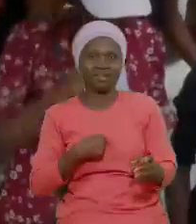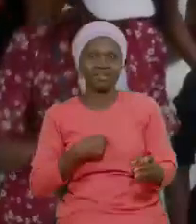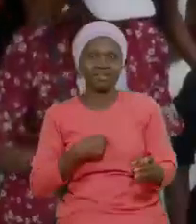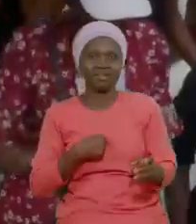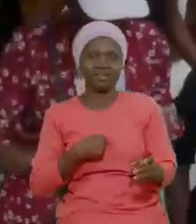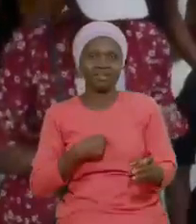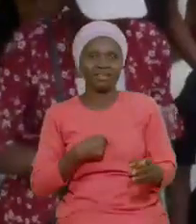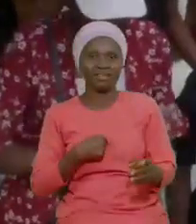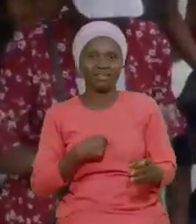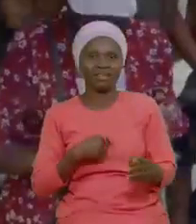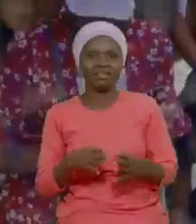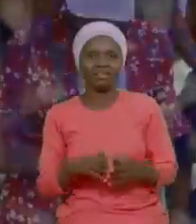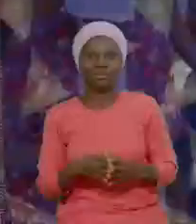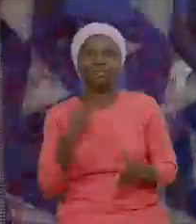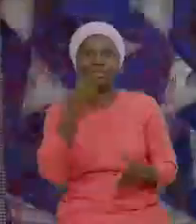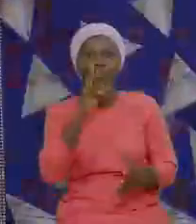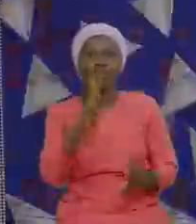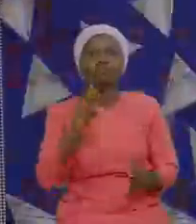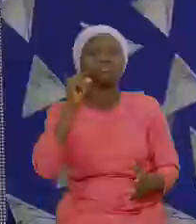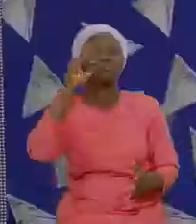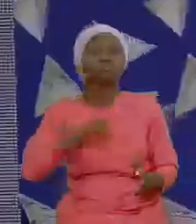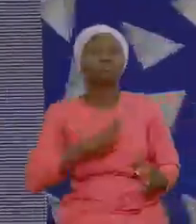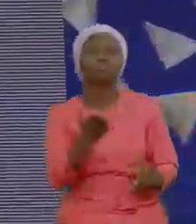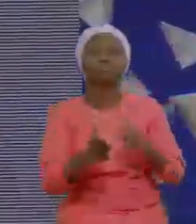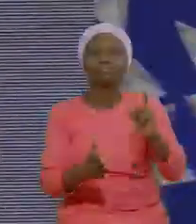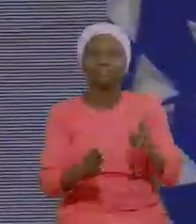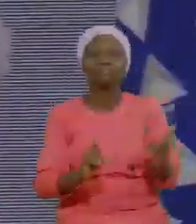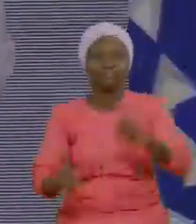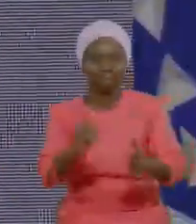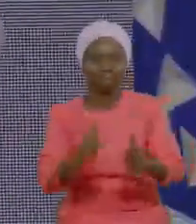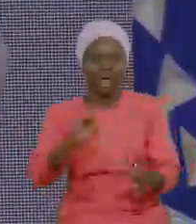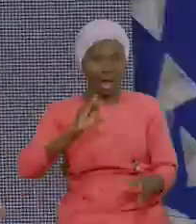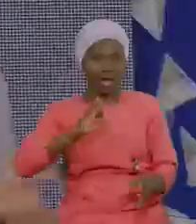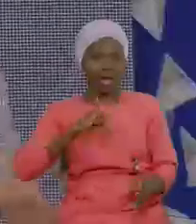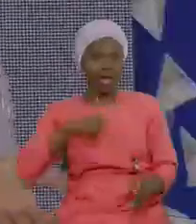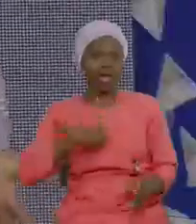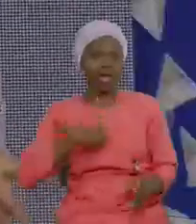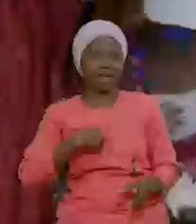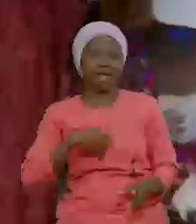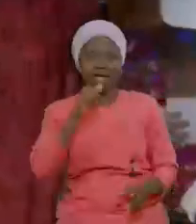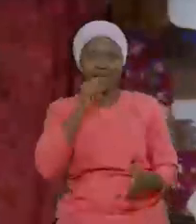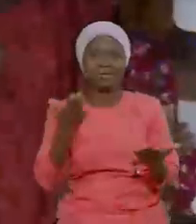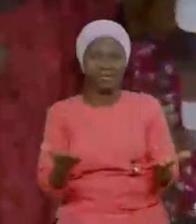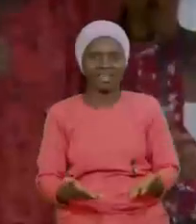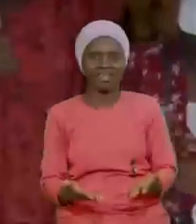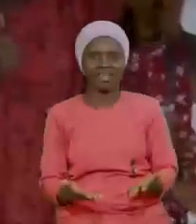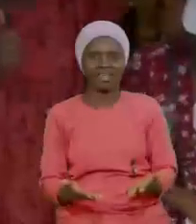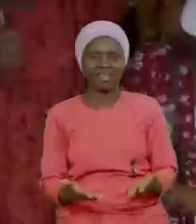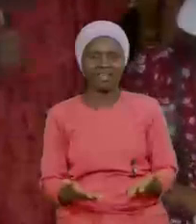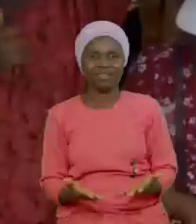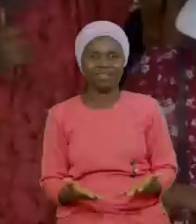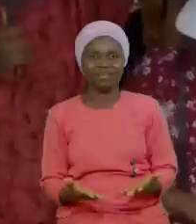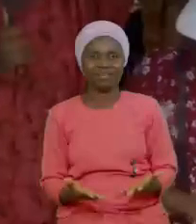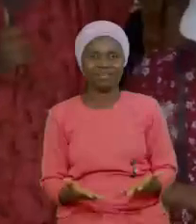Where are the ladies there? Où sont ces demoiselles? I moi. I am here. Je suis ici. To